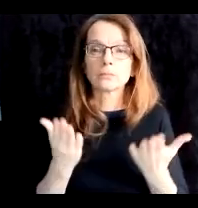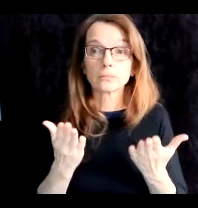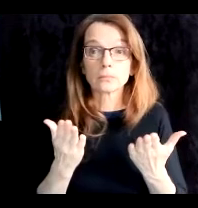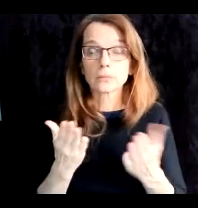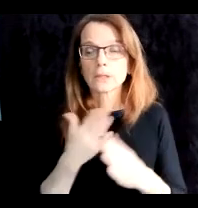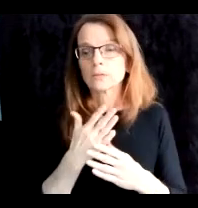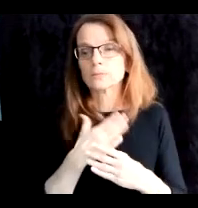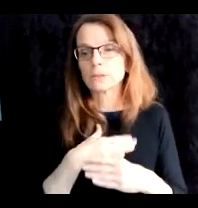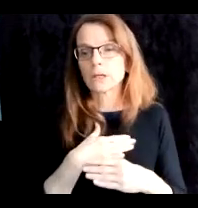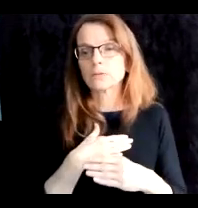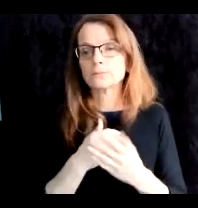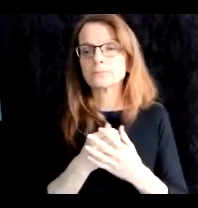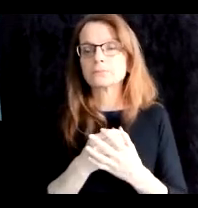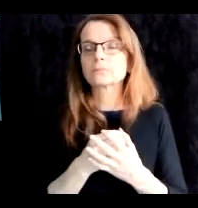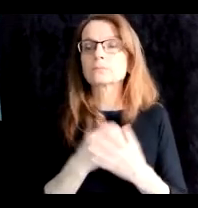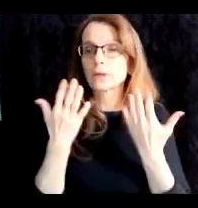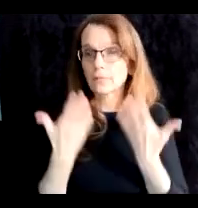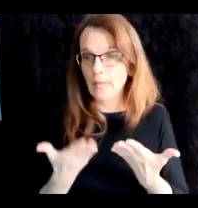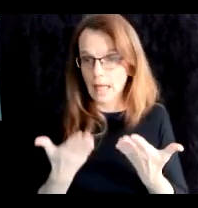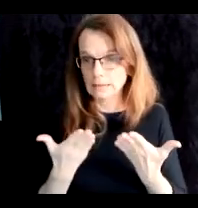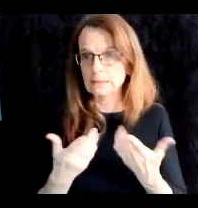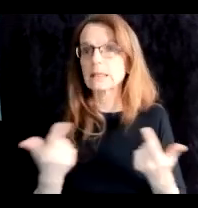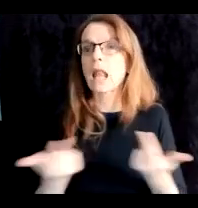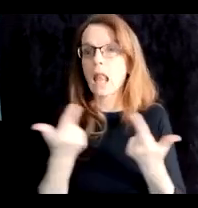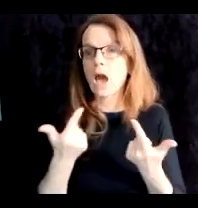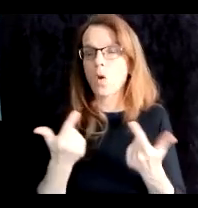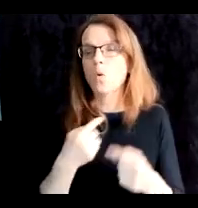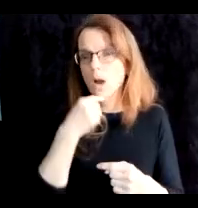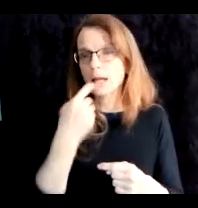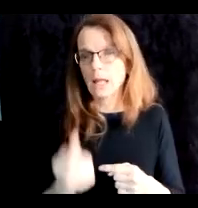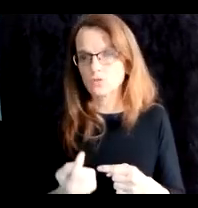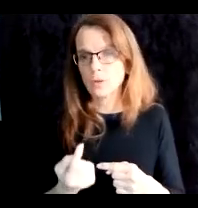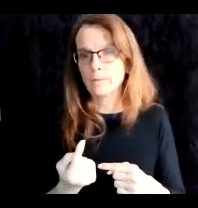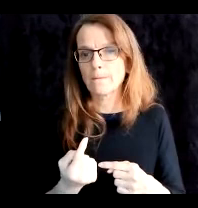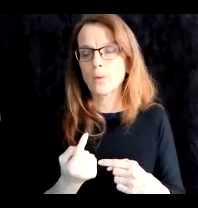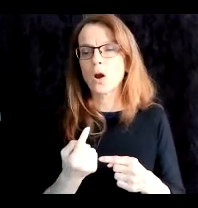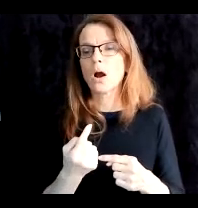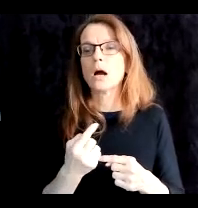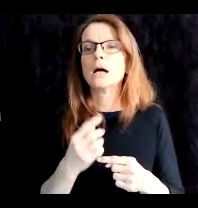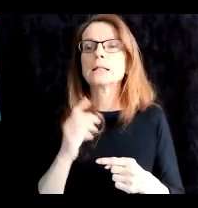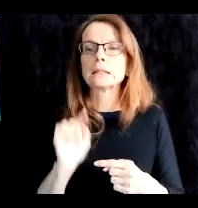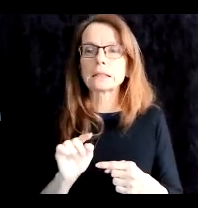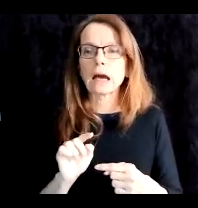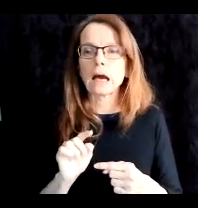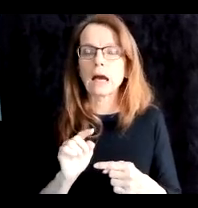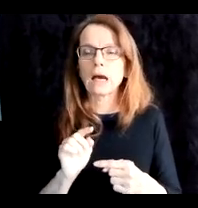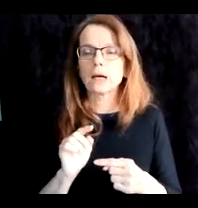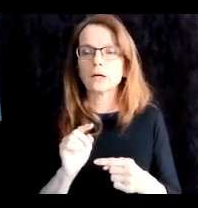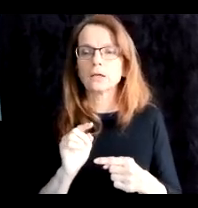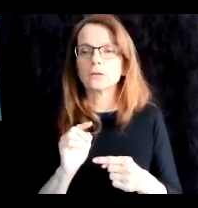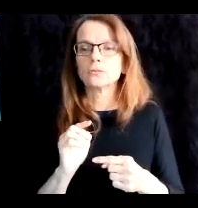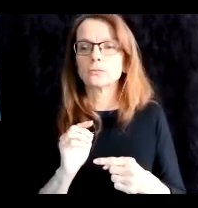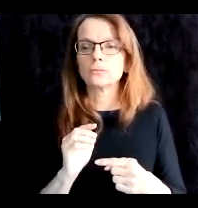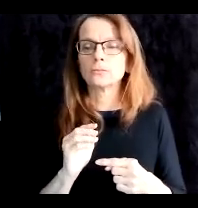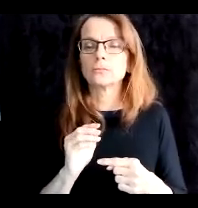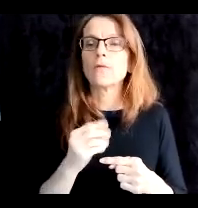200 million became extremely poor. So I think the task of a citizenship, global citizenship, is